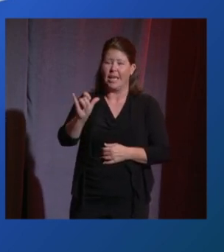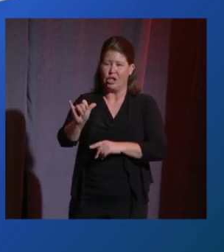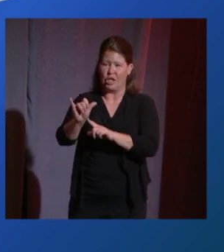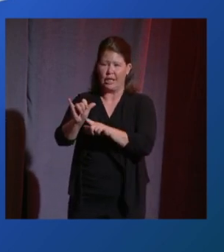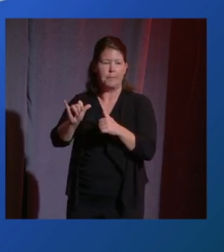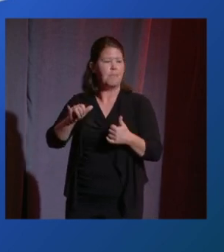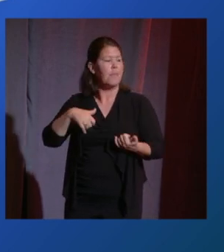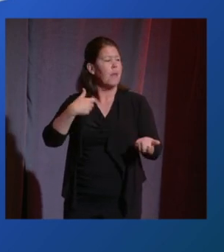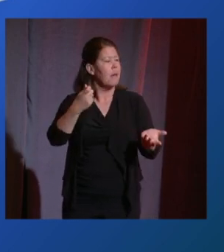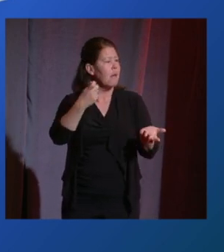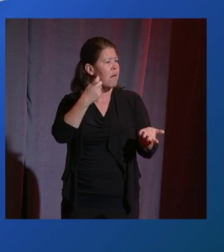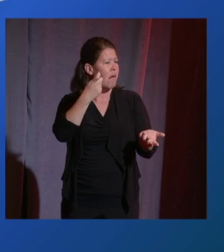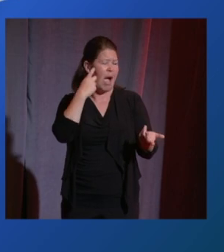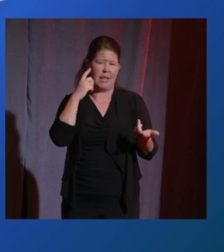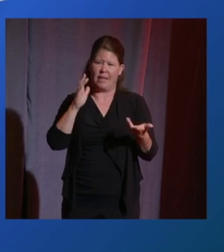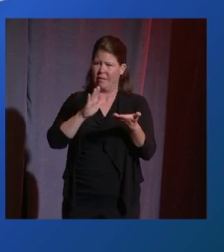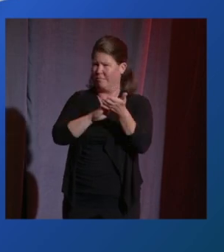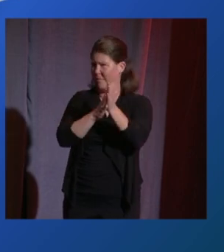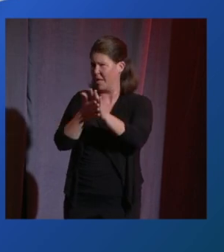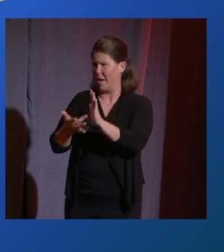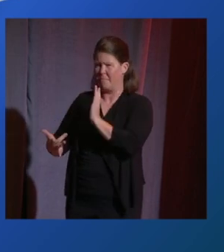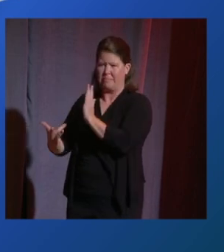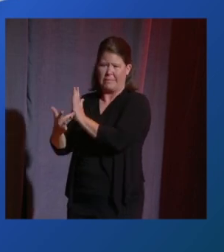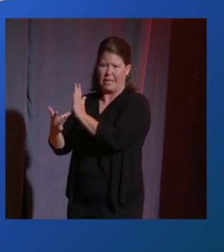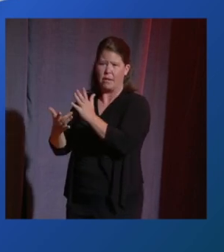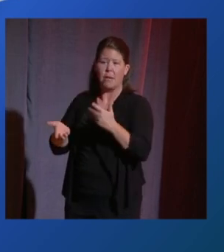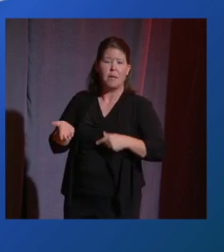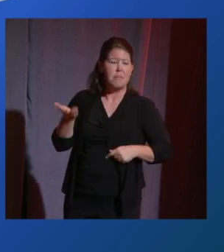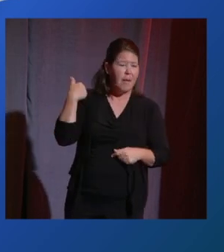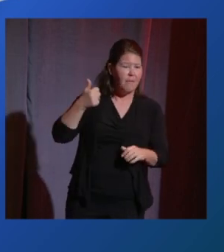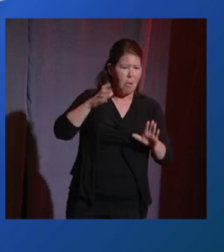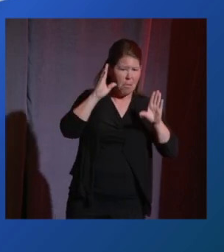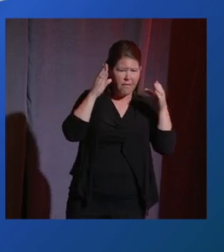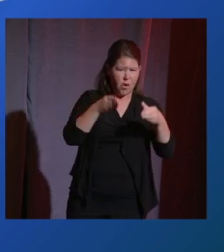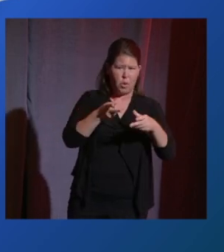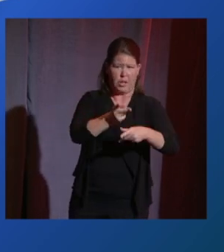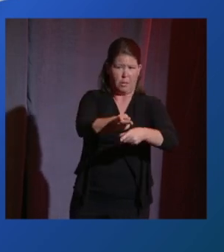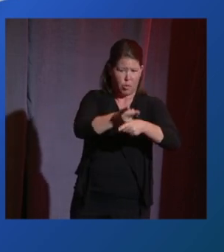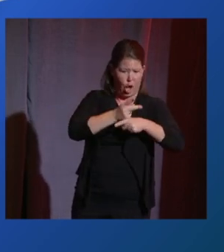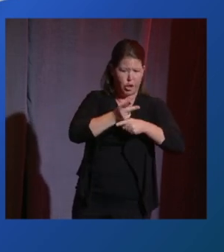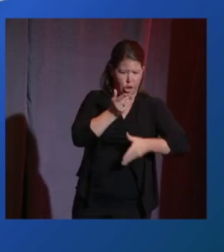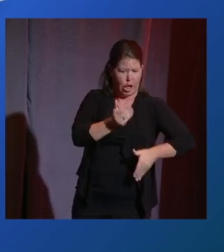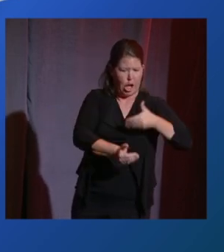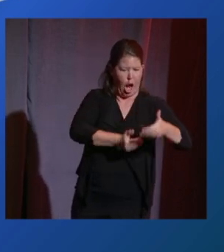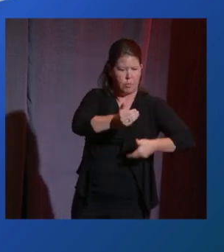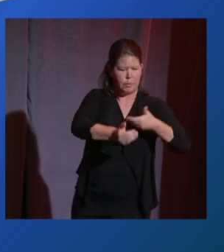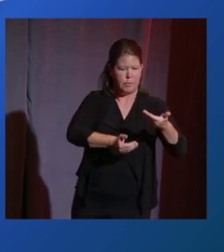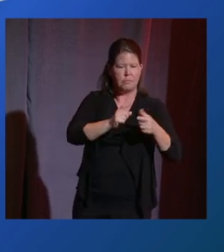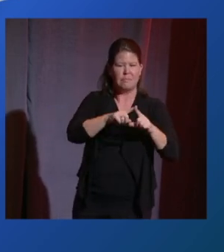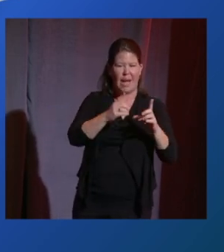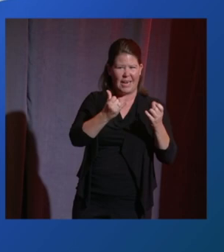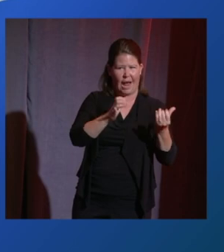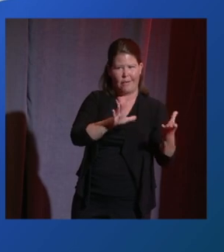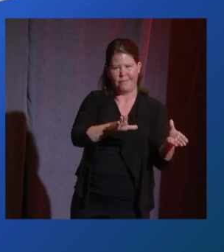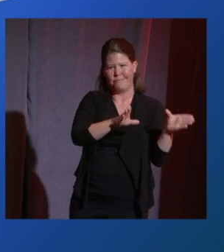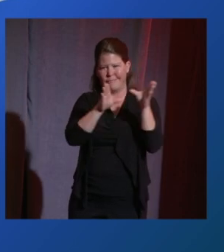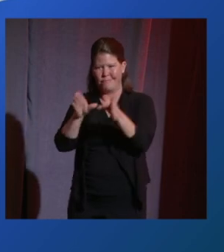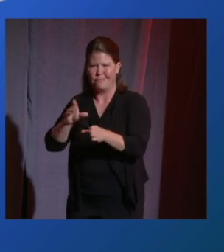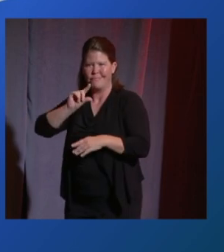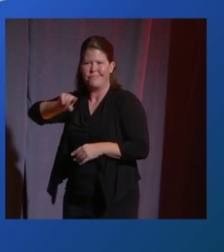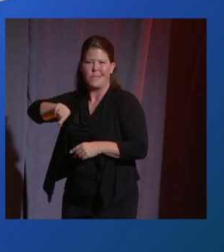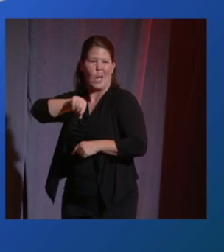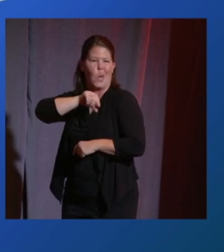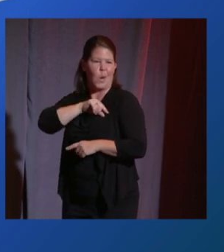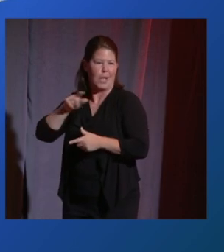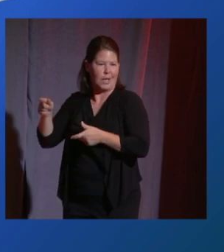standard production to more of a quality control component of AI um you it's been a common theme today you need that human